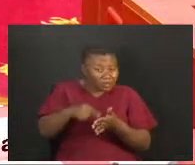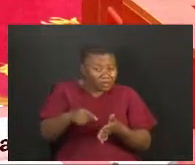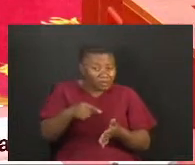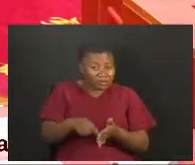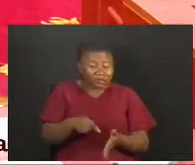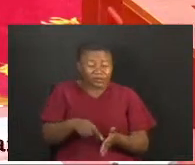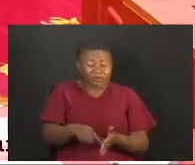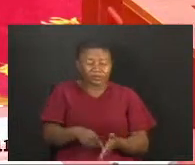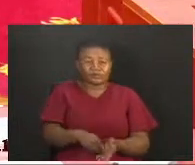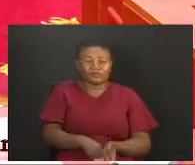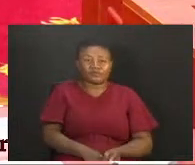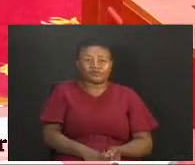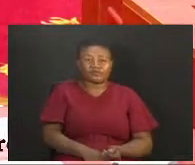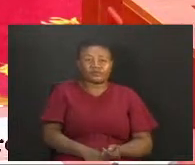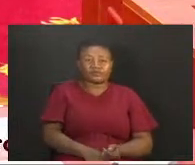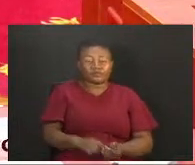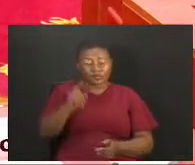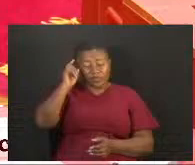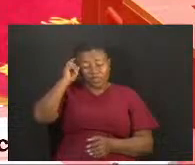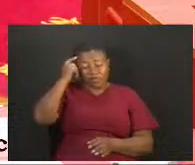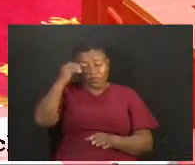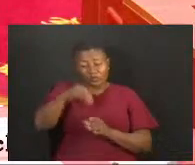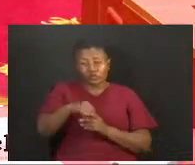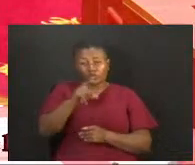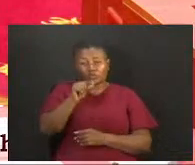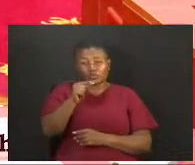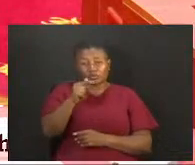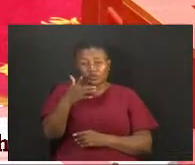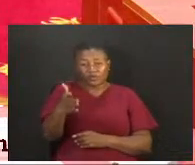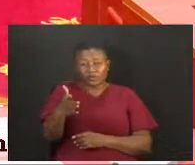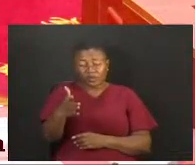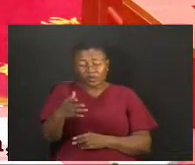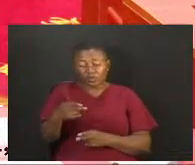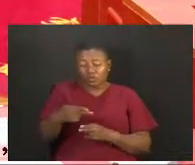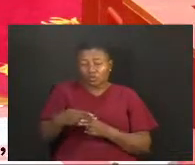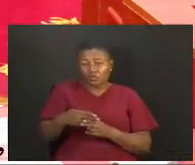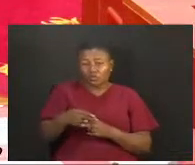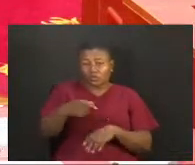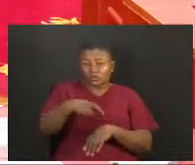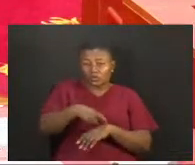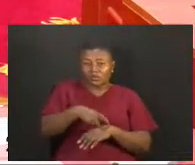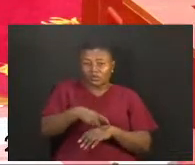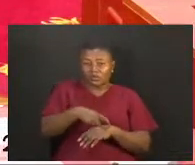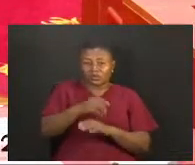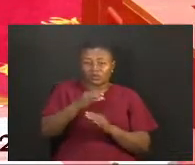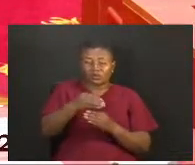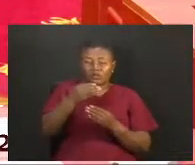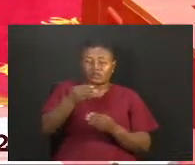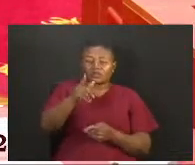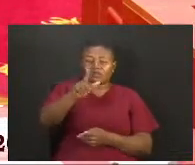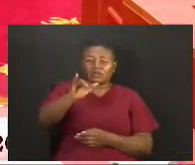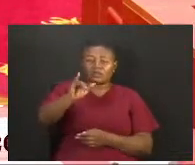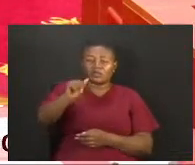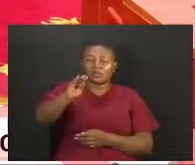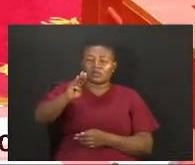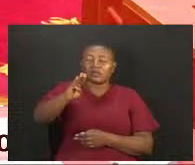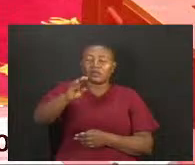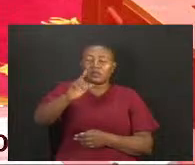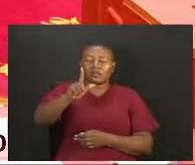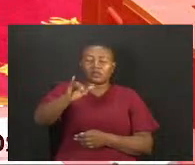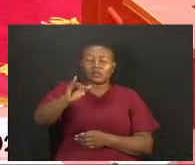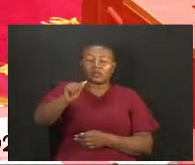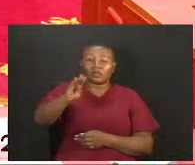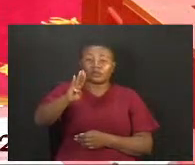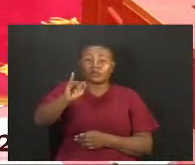Speaker, the government in 2025 and the medium term will implement liability management operations to manage the